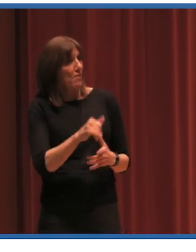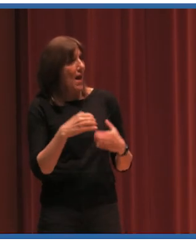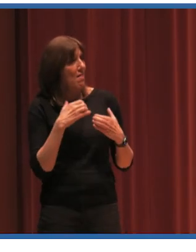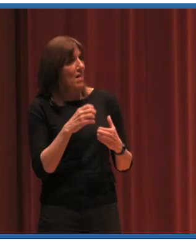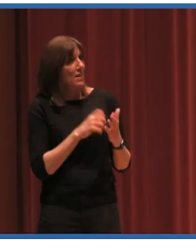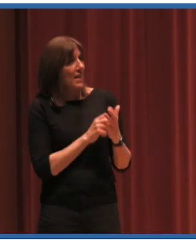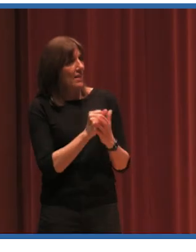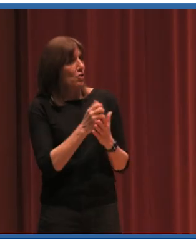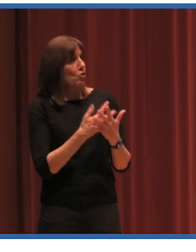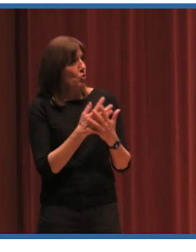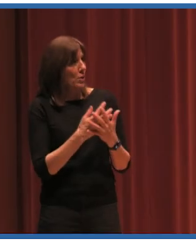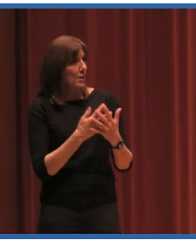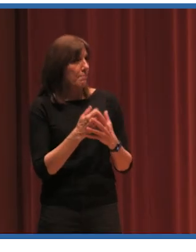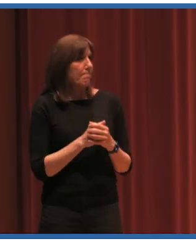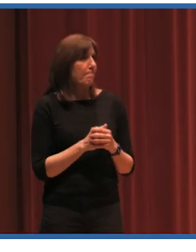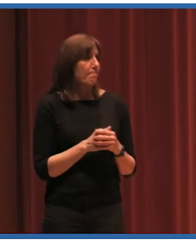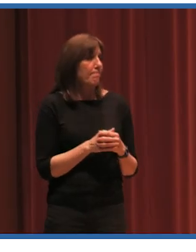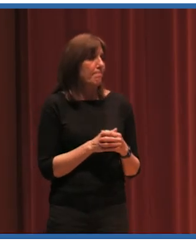screening. I'll